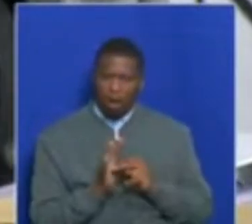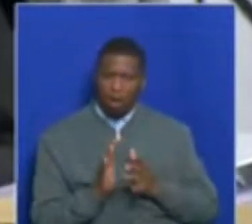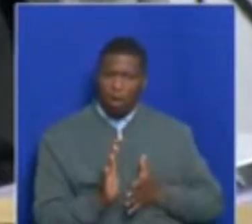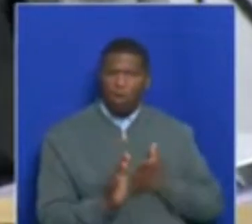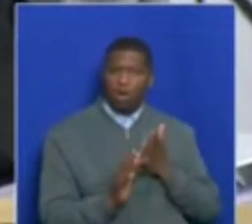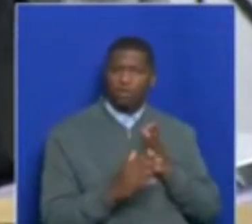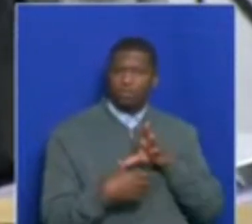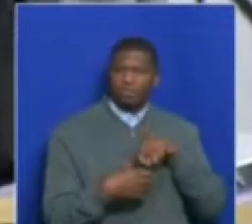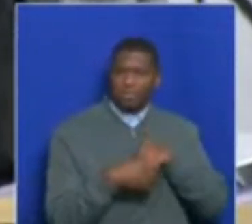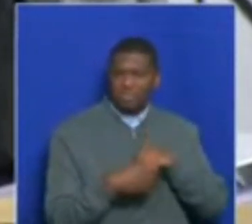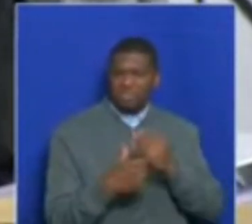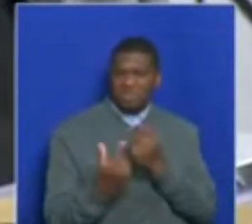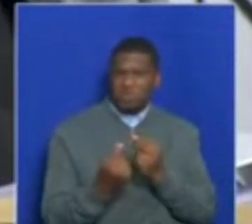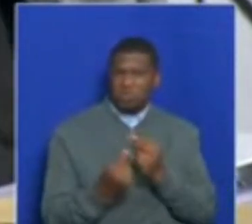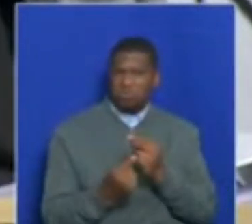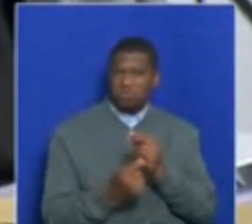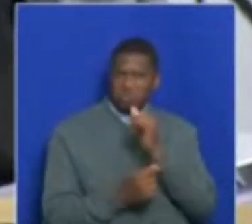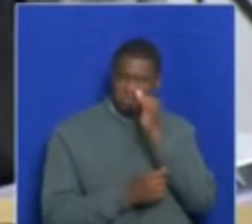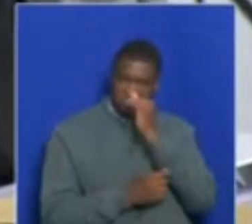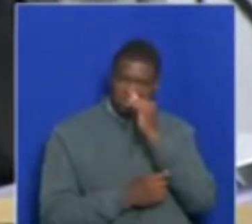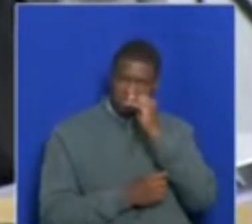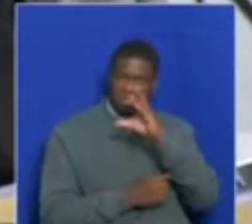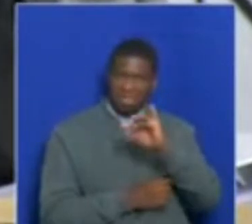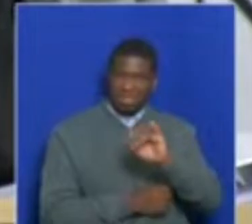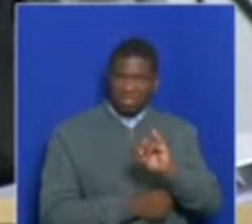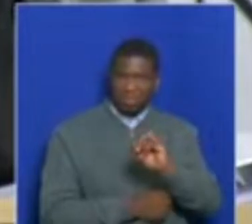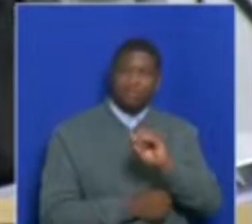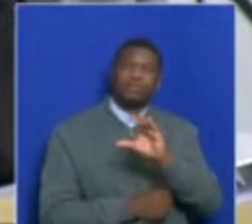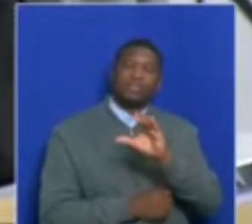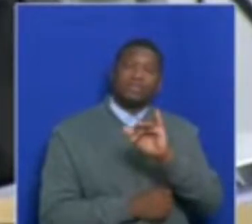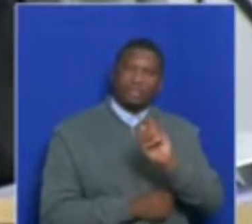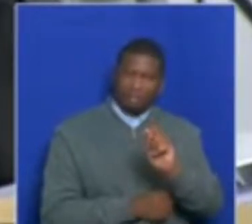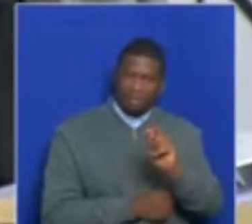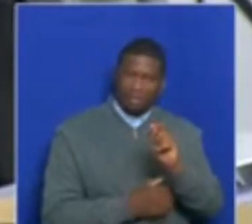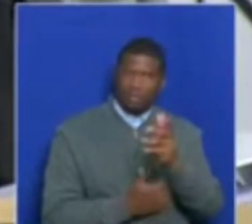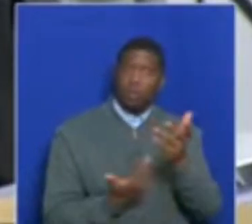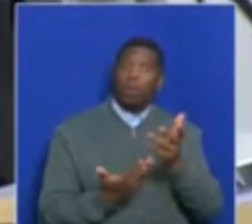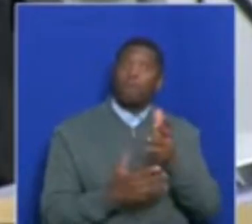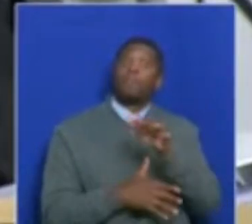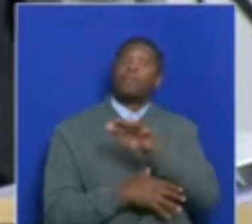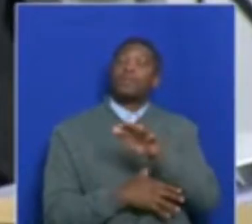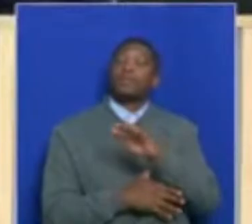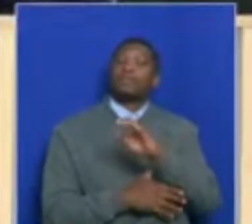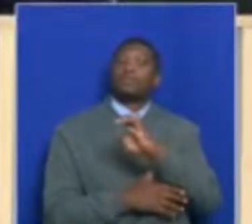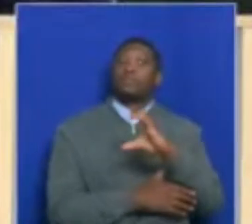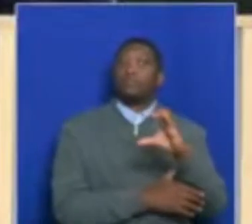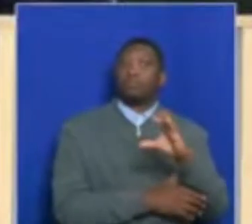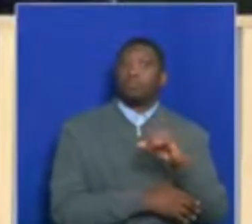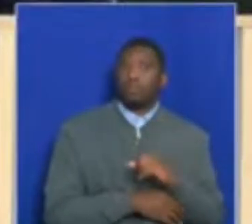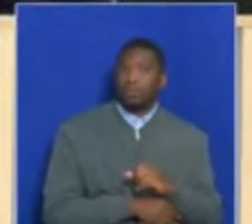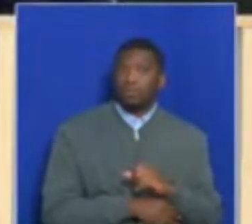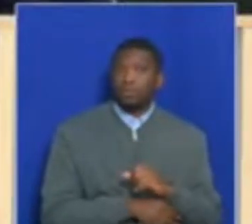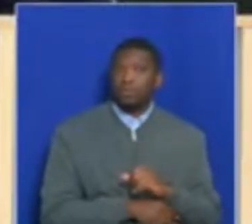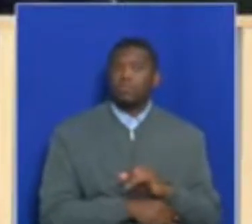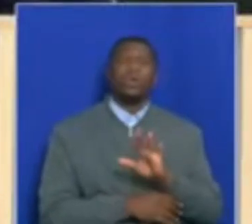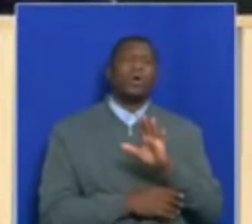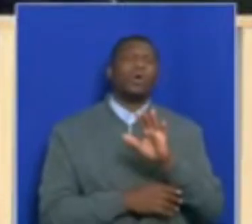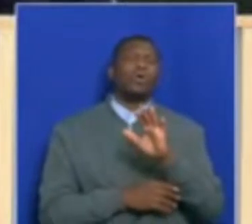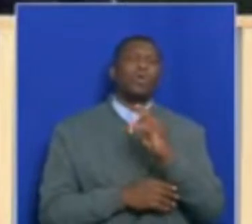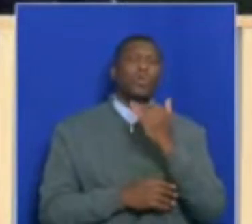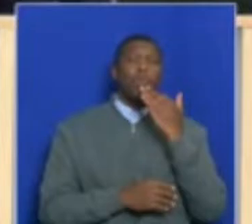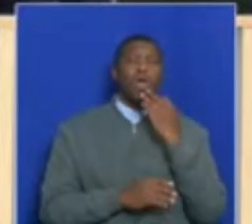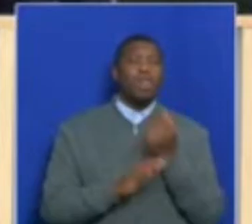in Eastern Cape, and they rushed out to his premises. So at that stage, at that early stage, when you are doing the